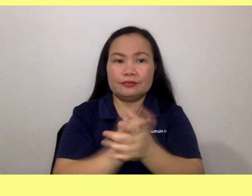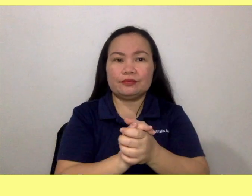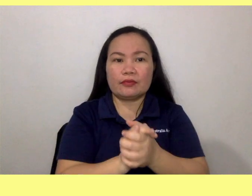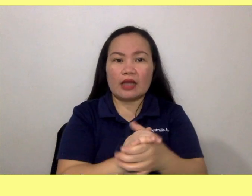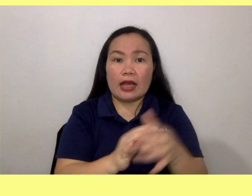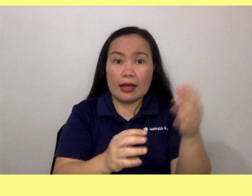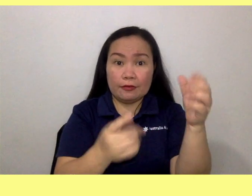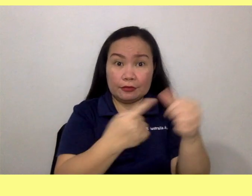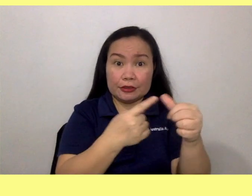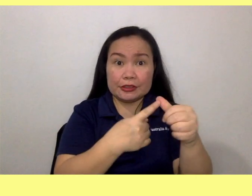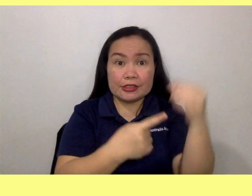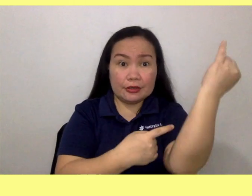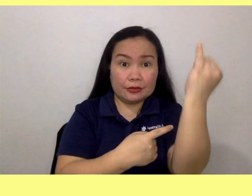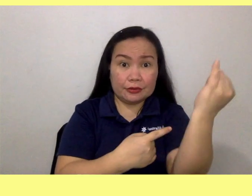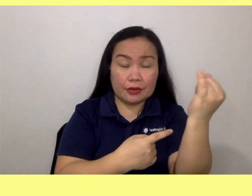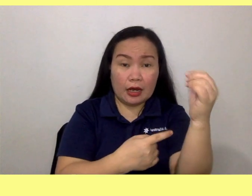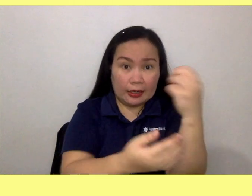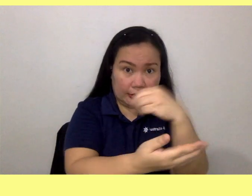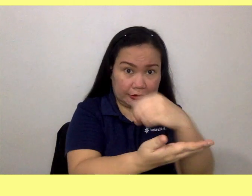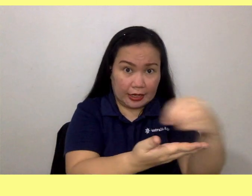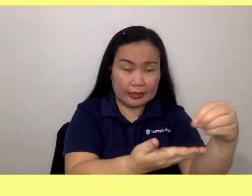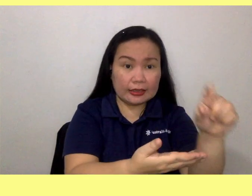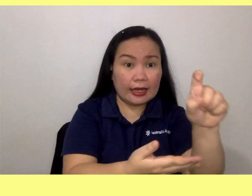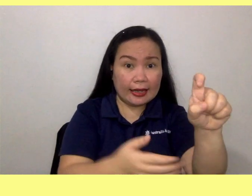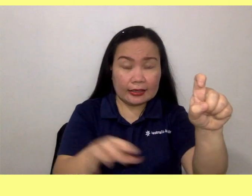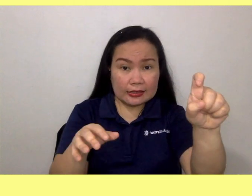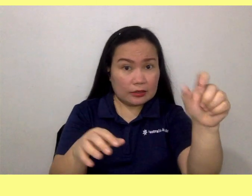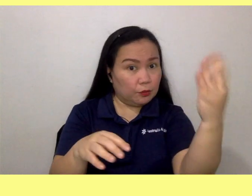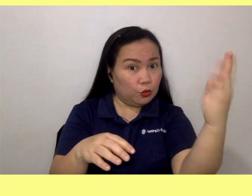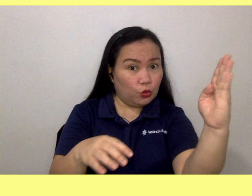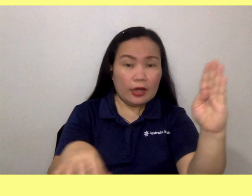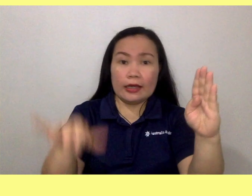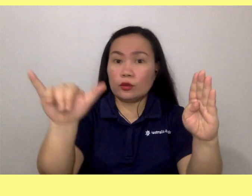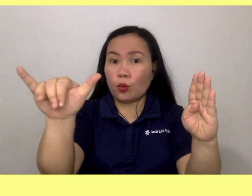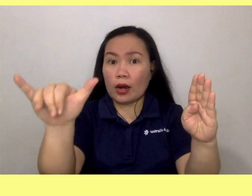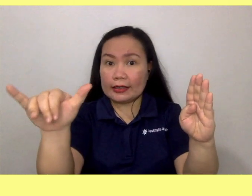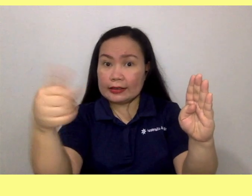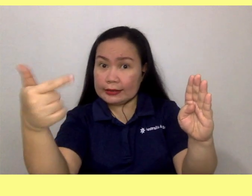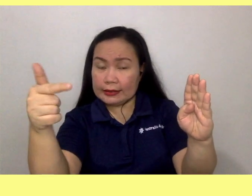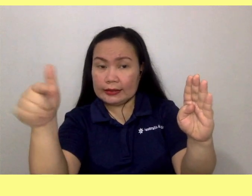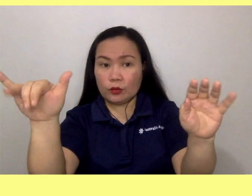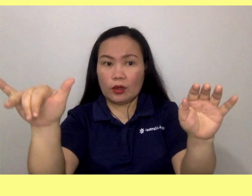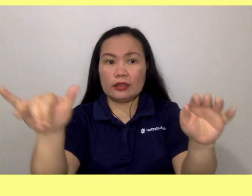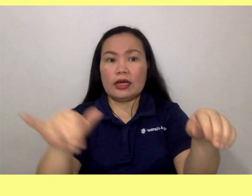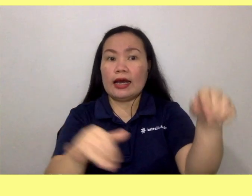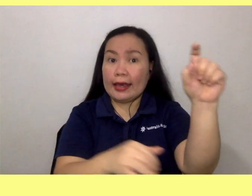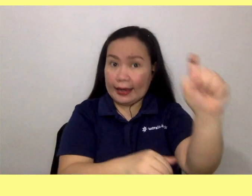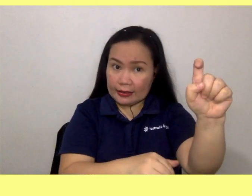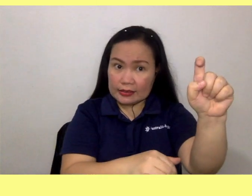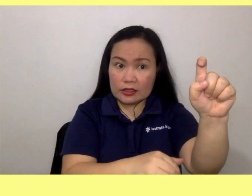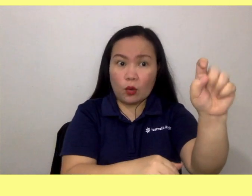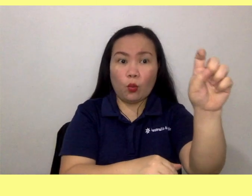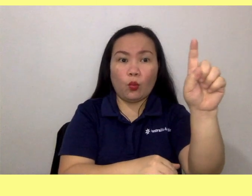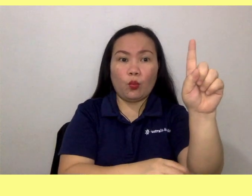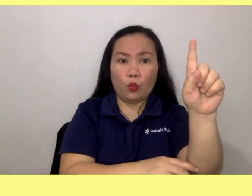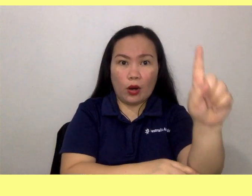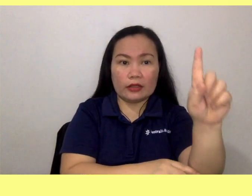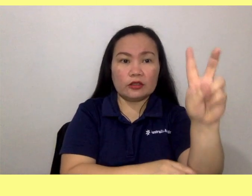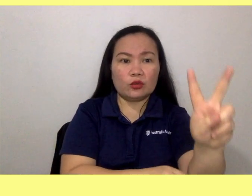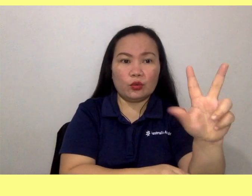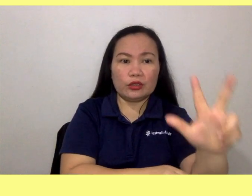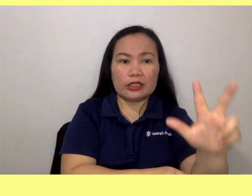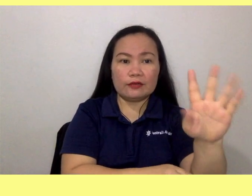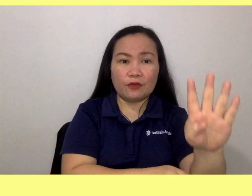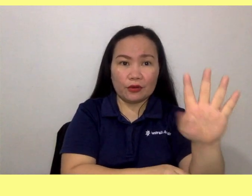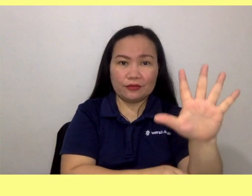natin, we write first our x and then our y values. So, ang ating x values is we have 1,